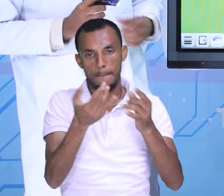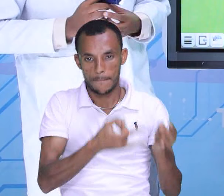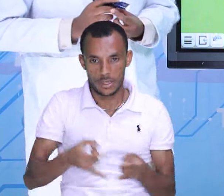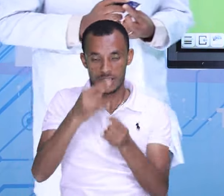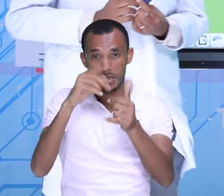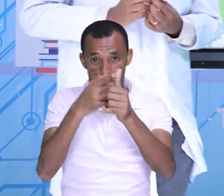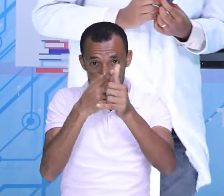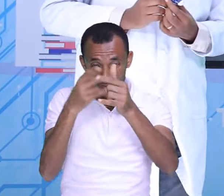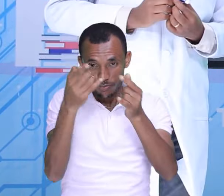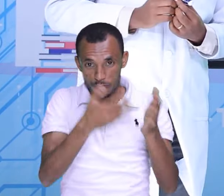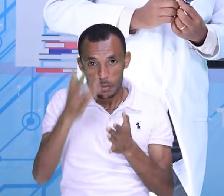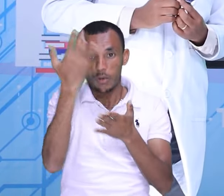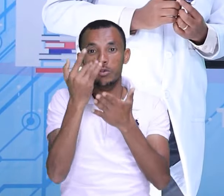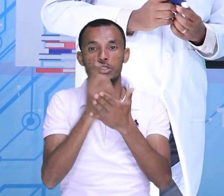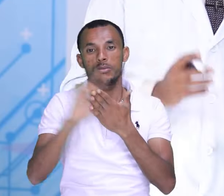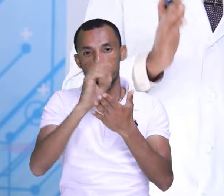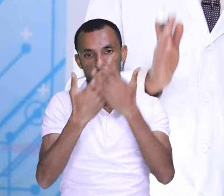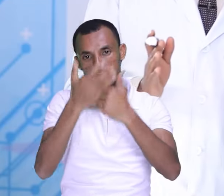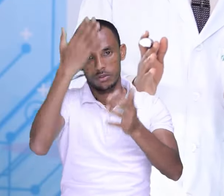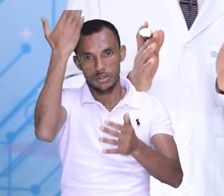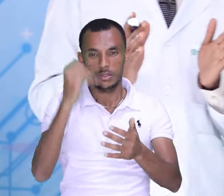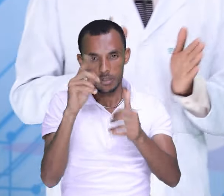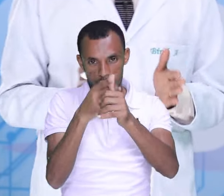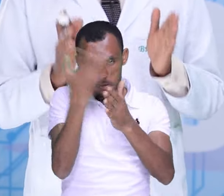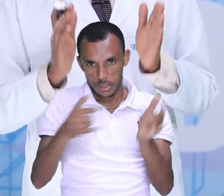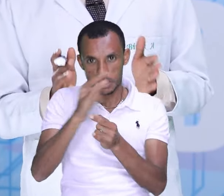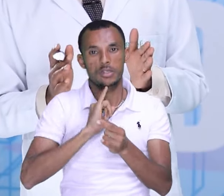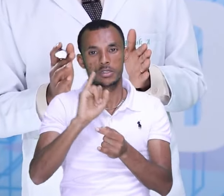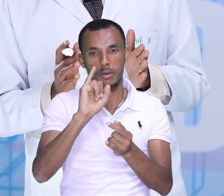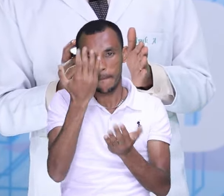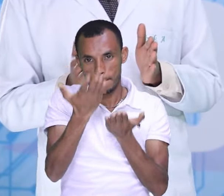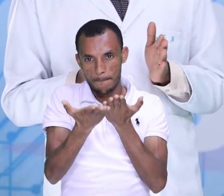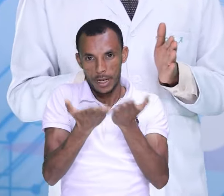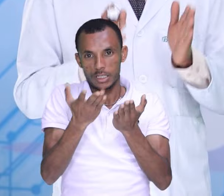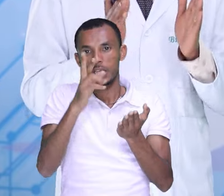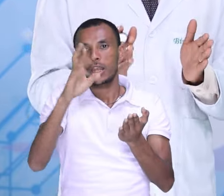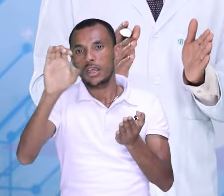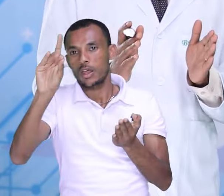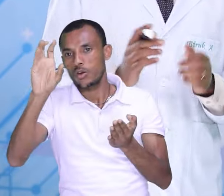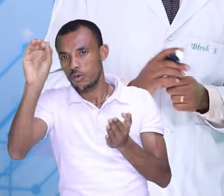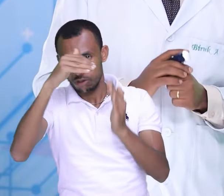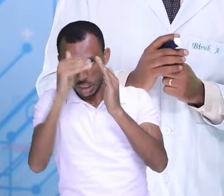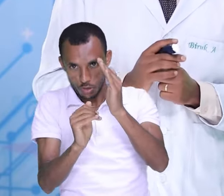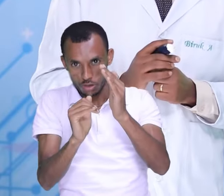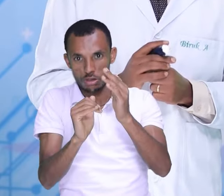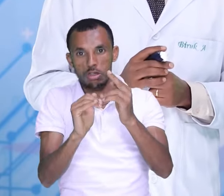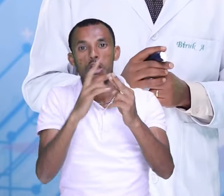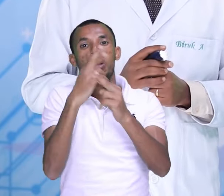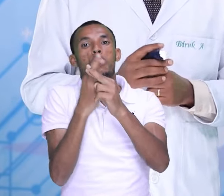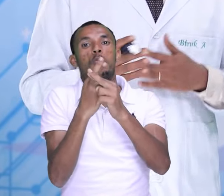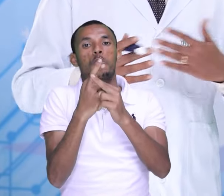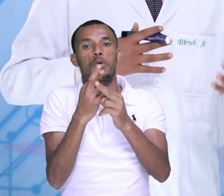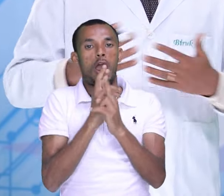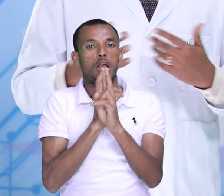know the first method and last time discuss about the first method is balance redox reaction using changing oxidation number